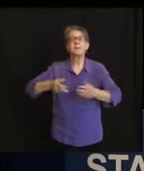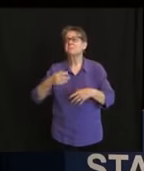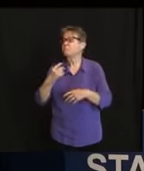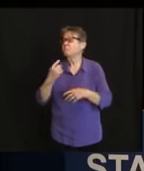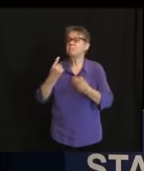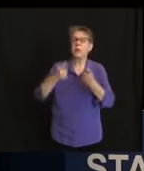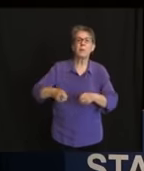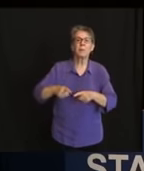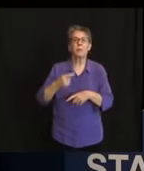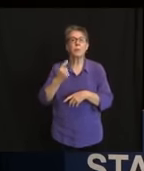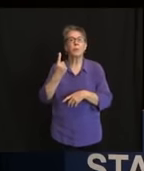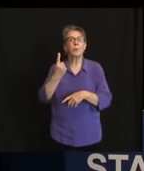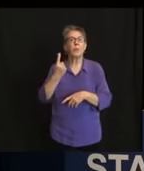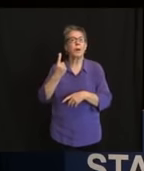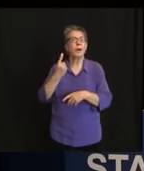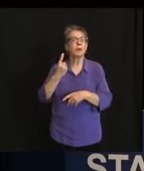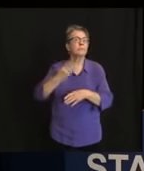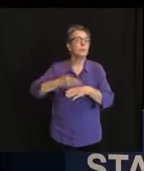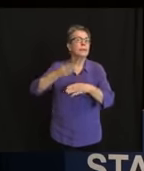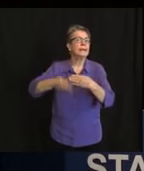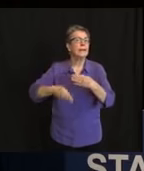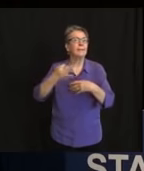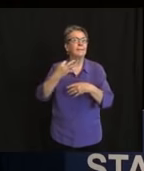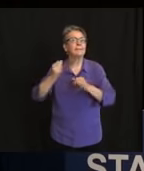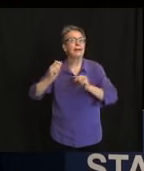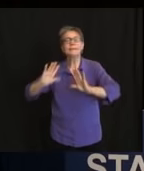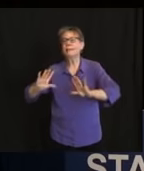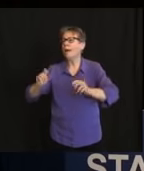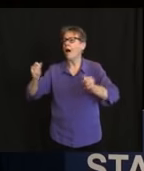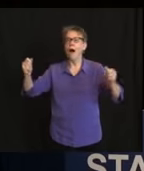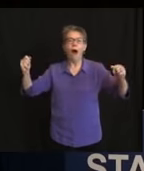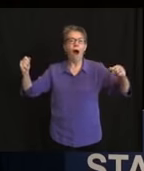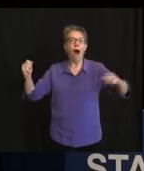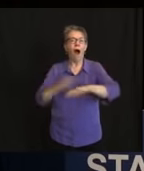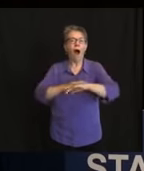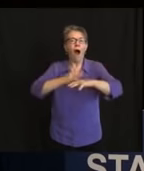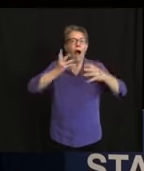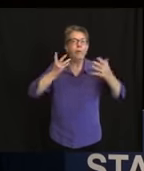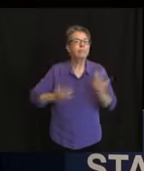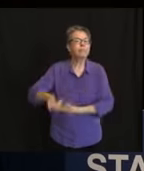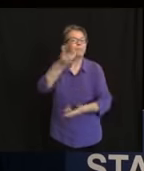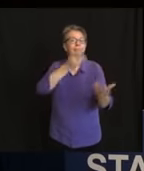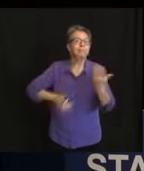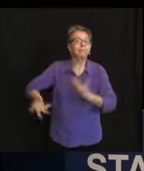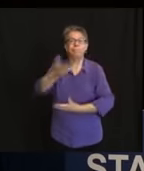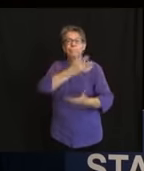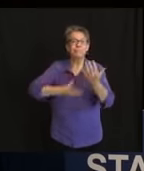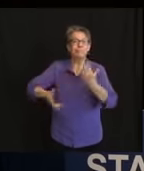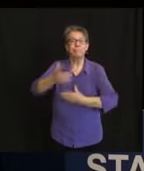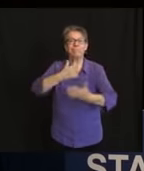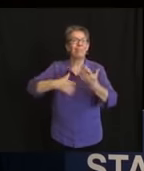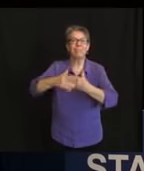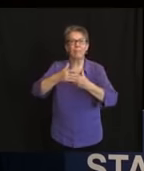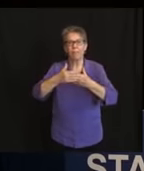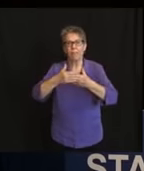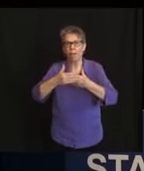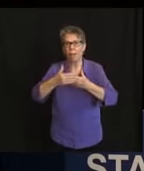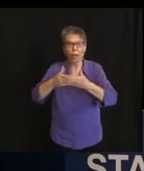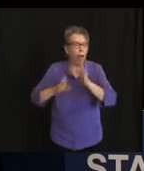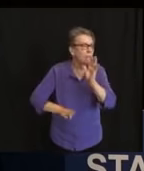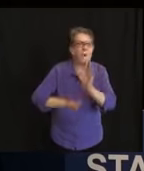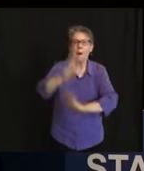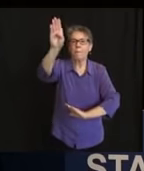So, that's why we monitor for respiratory viral illnesses just in general in normal times. In pre-COVID times,